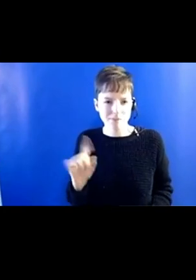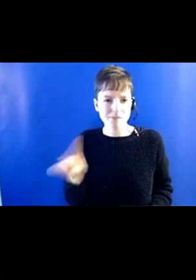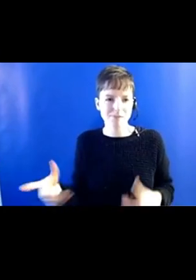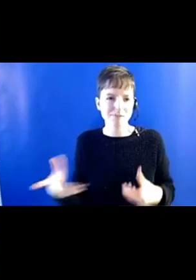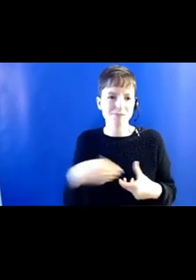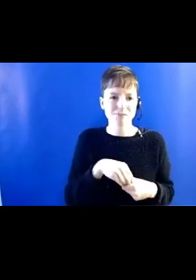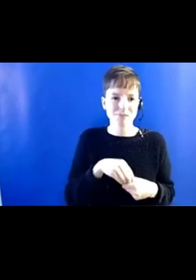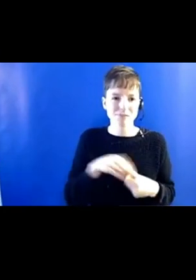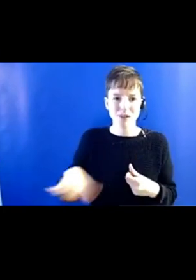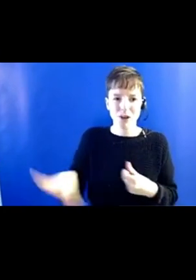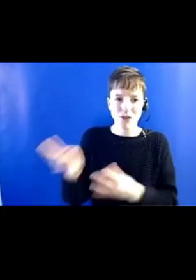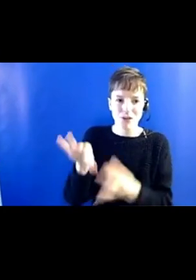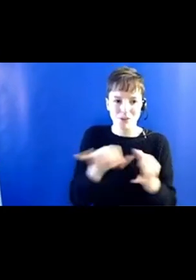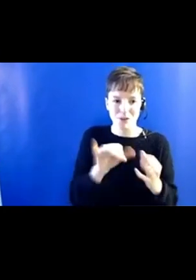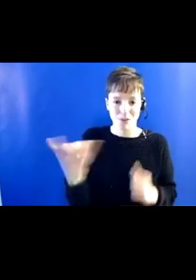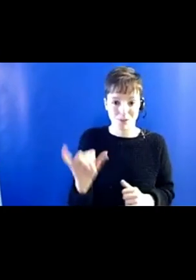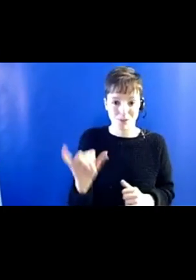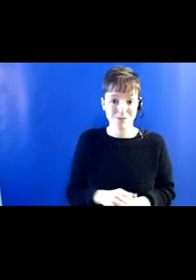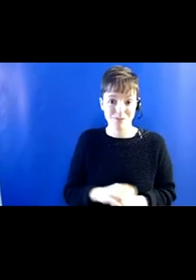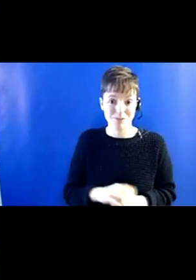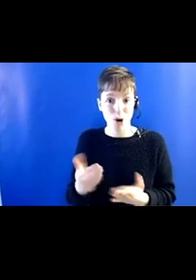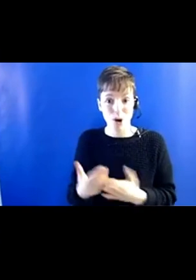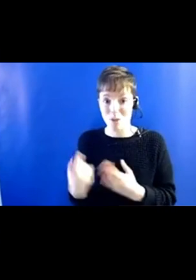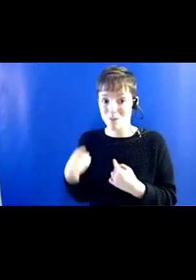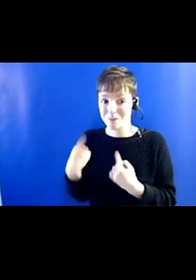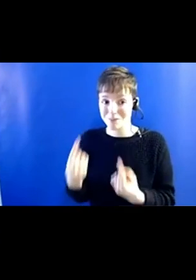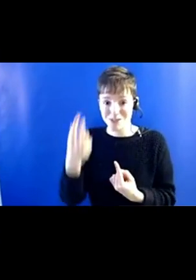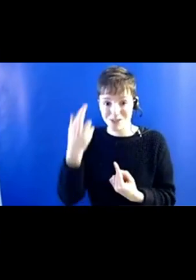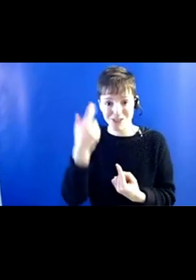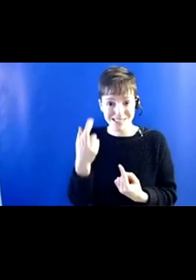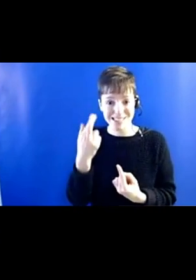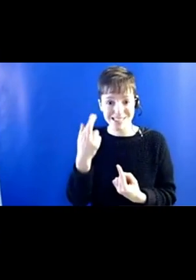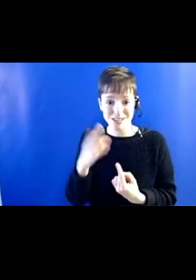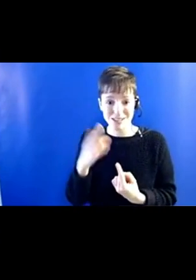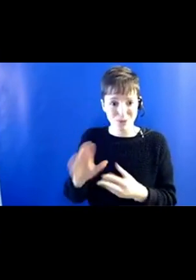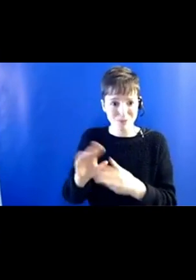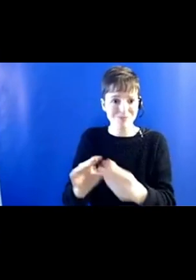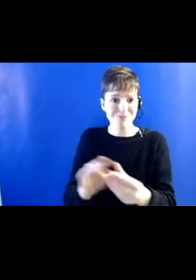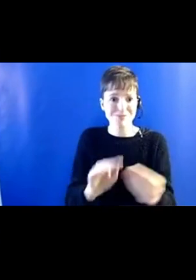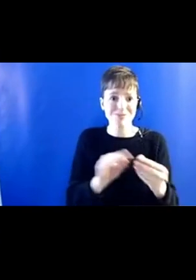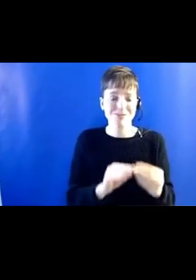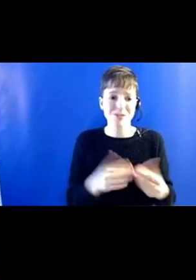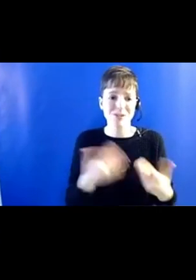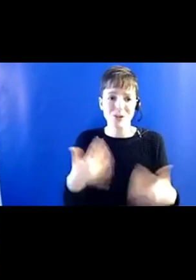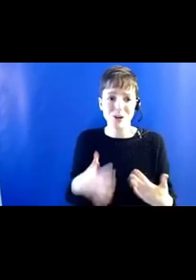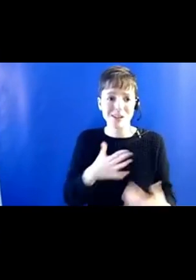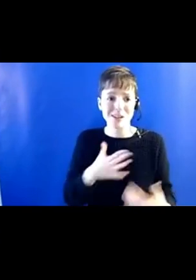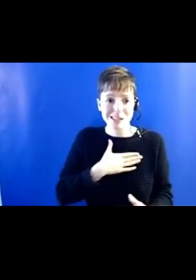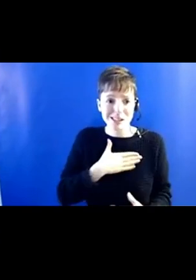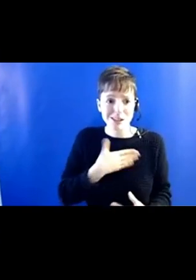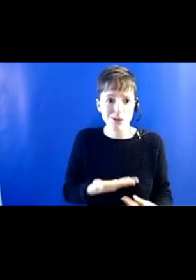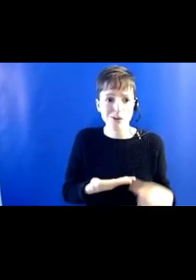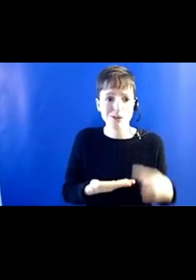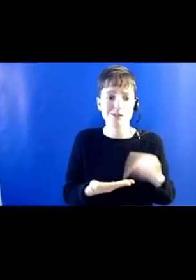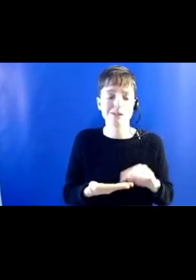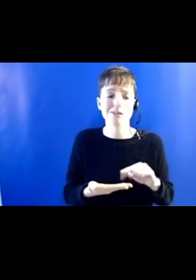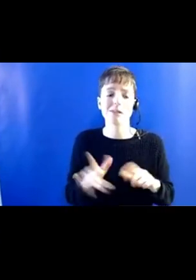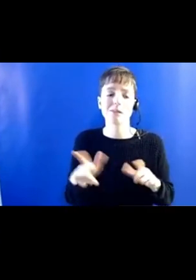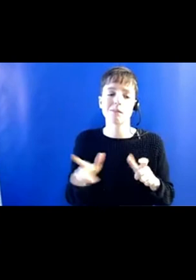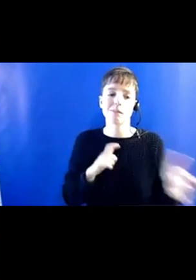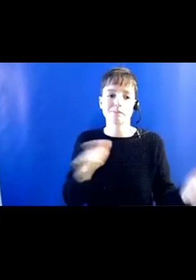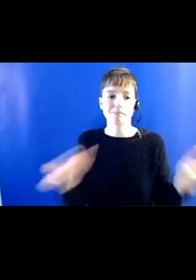And because for all the reasons that everybody has spoken to, disclosure is a massive